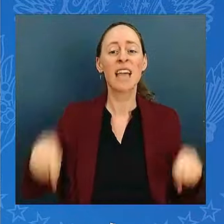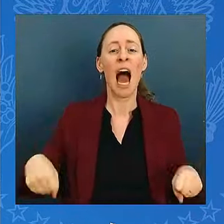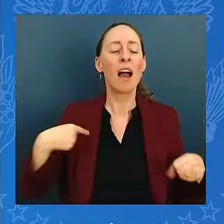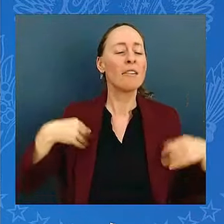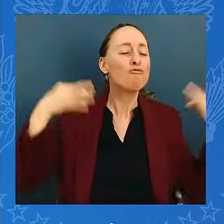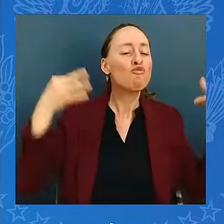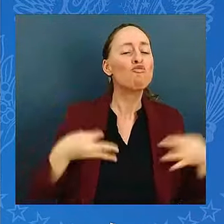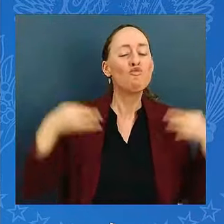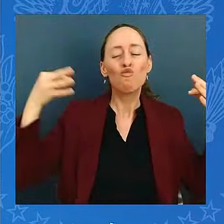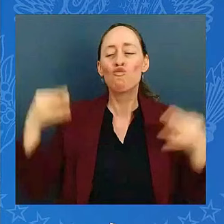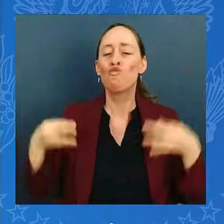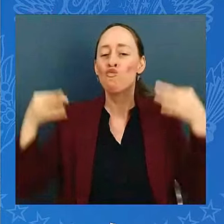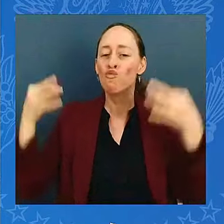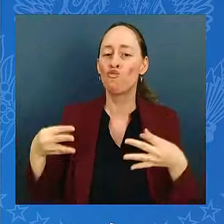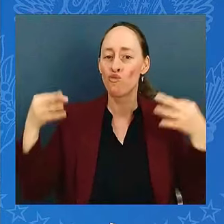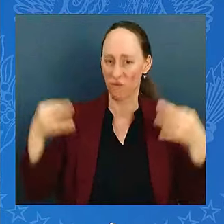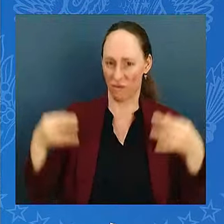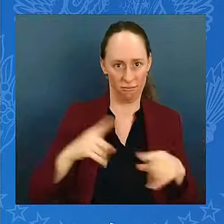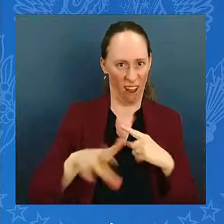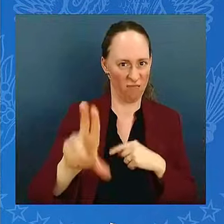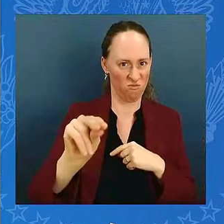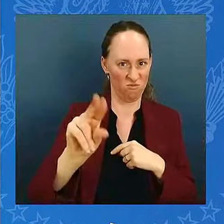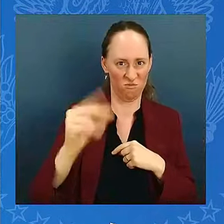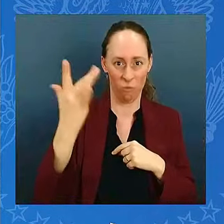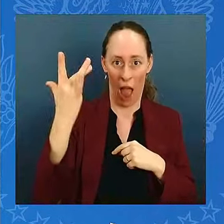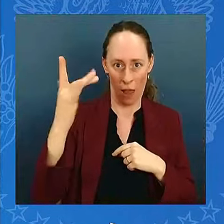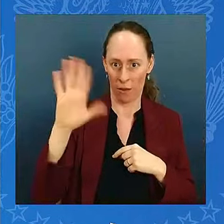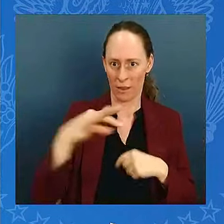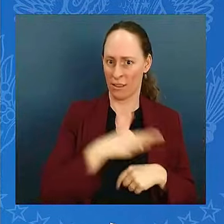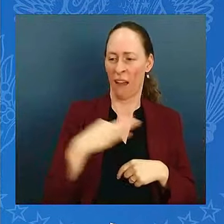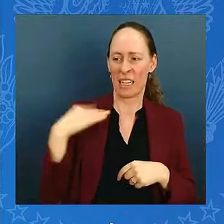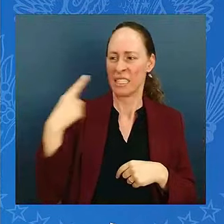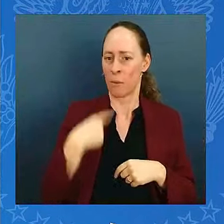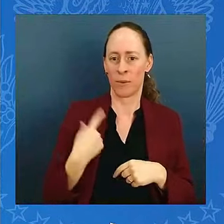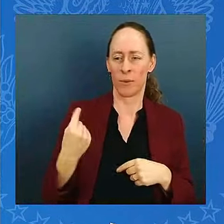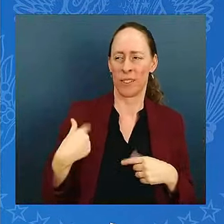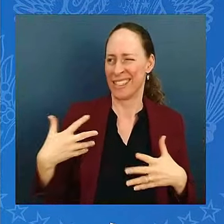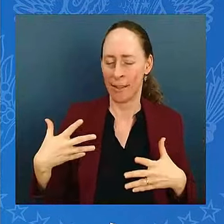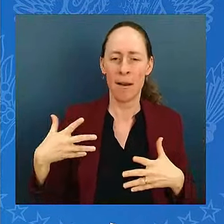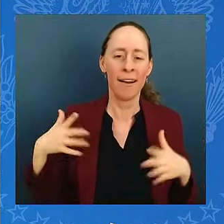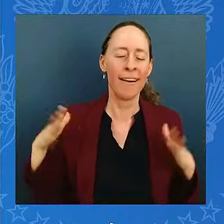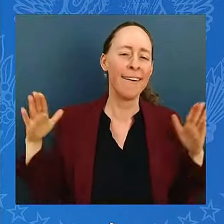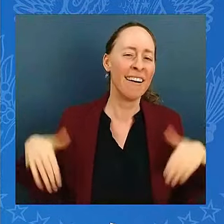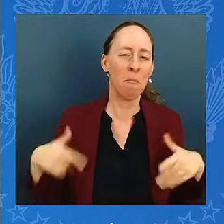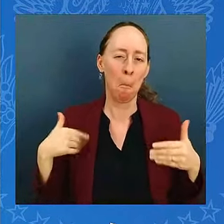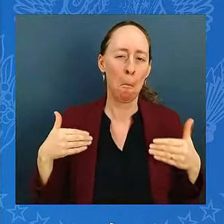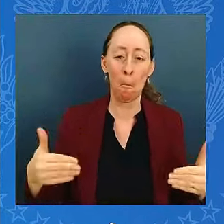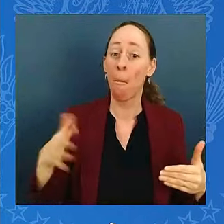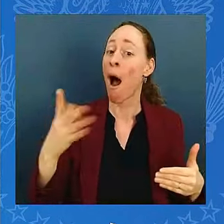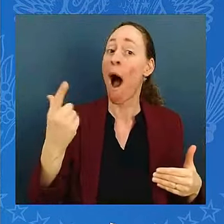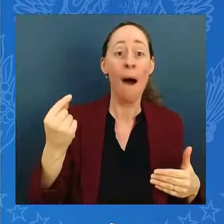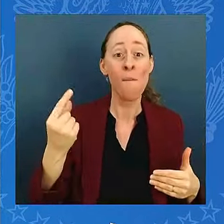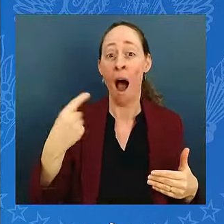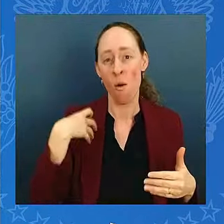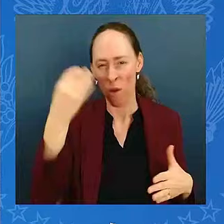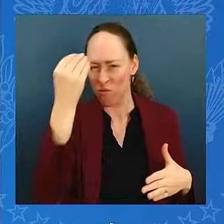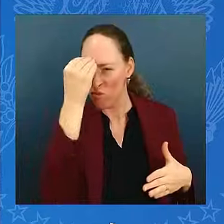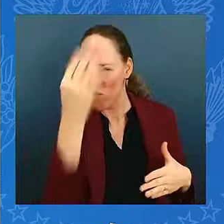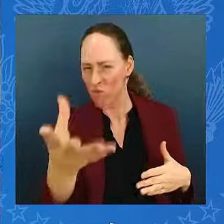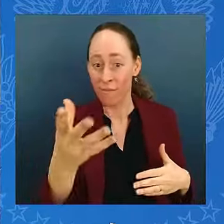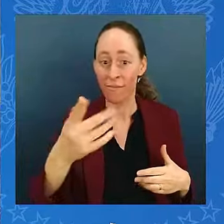anyway. All the young women, young kids out there that are out there, come on up and do this when we stand behind me when we do this. Come on.